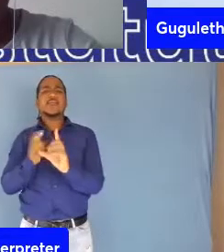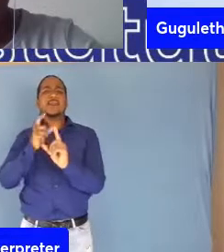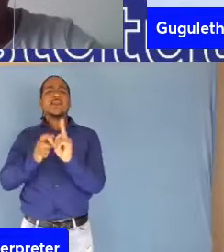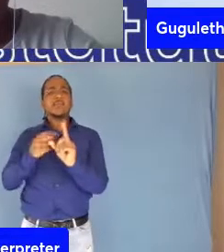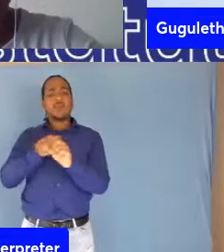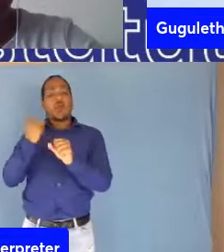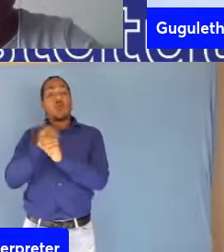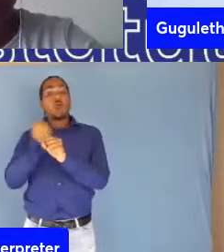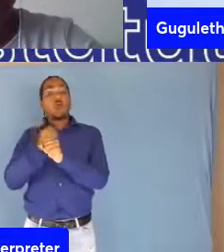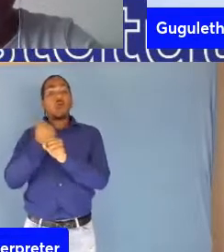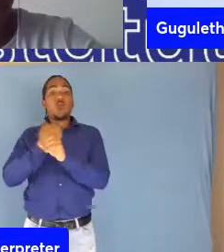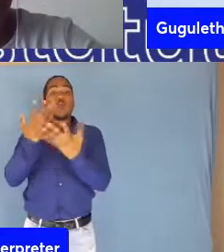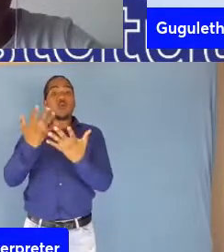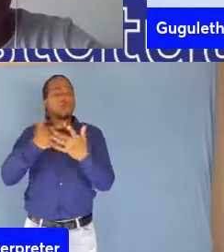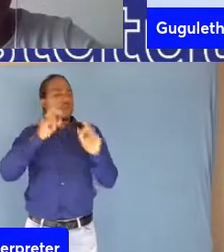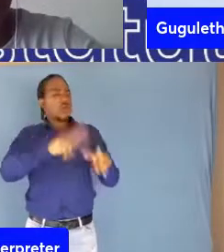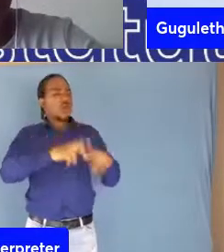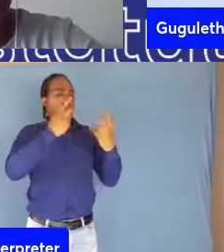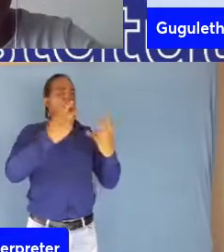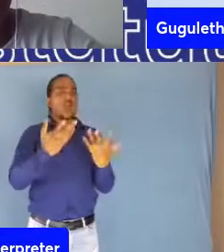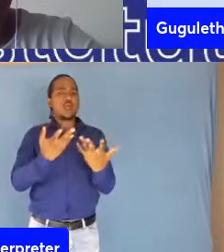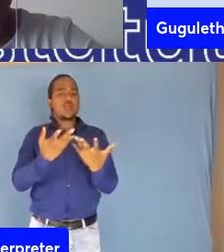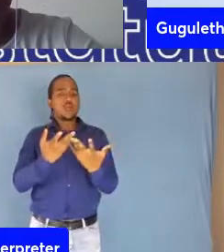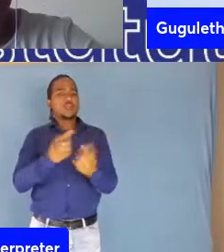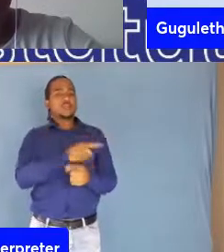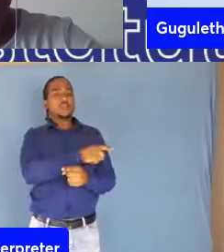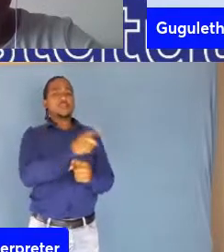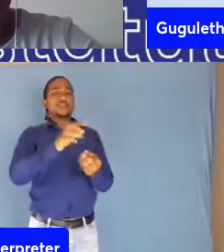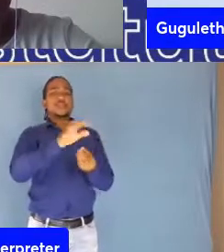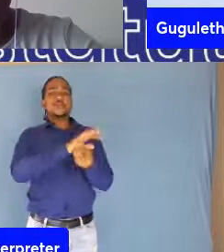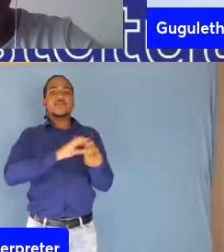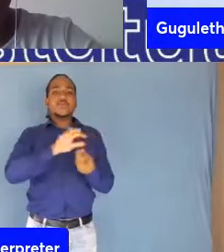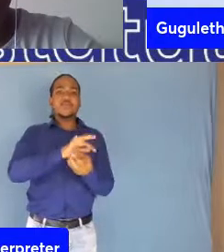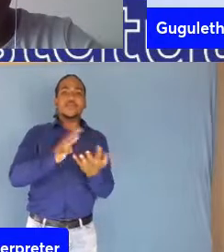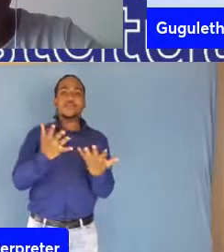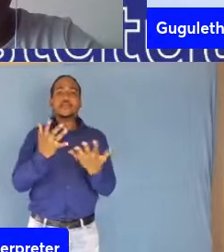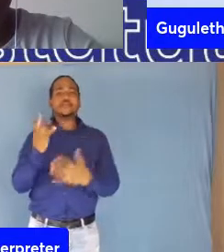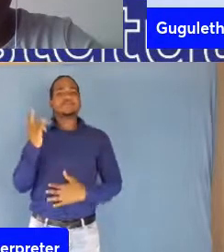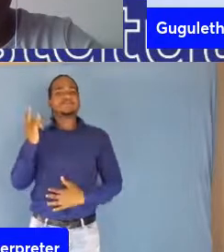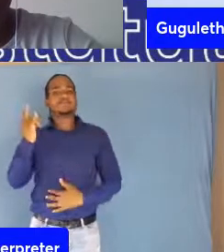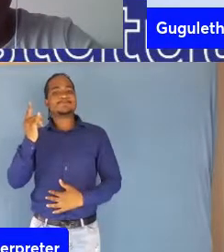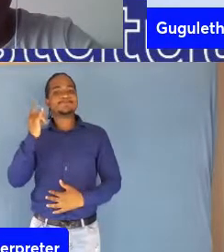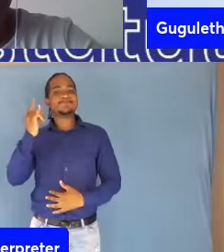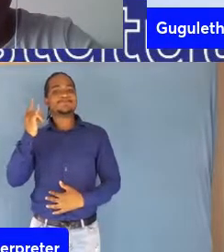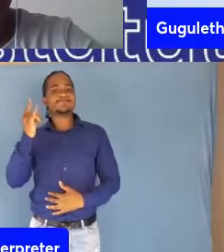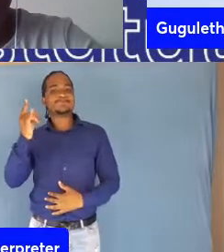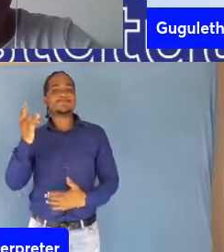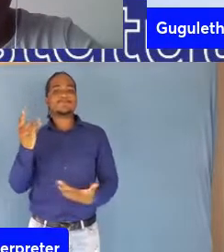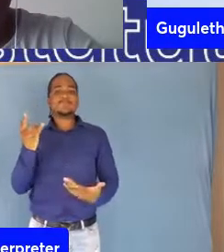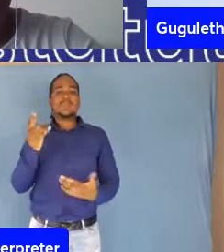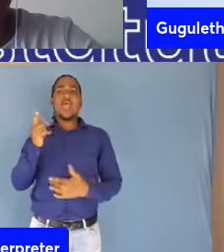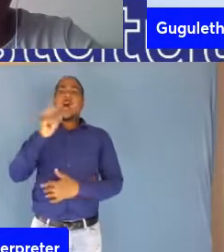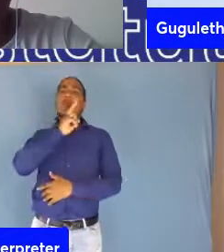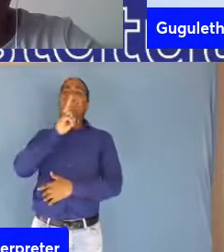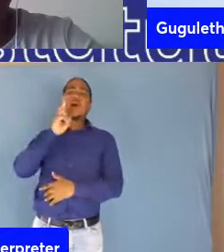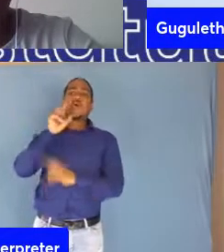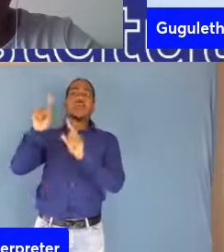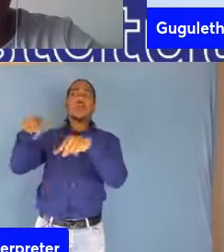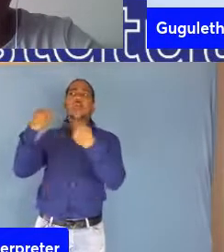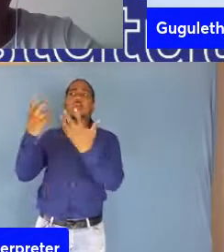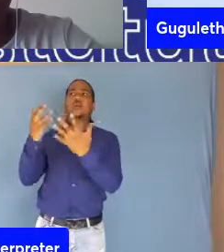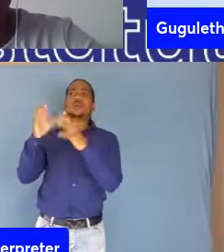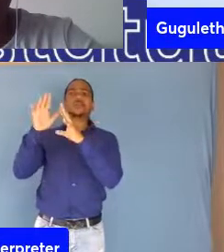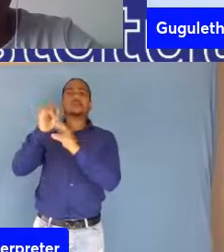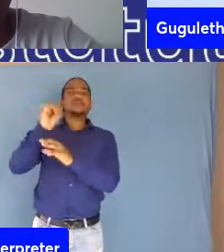one who has raped, and then you find that it's gonna be no, like we are the uncle, you know, cannot be held accountable. So